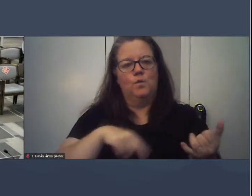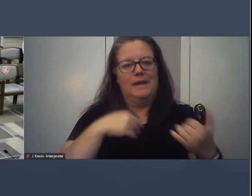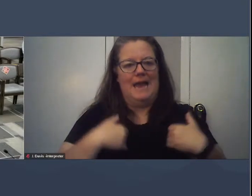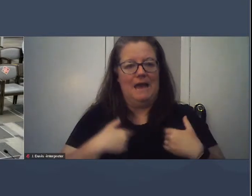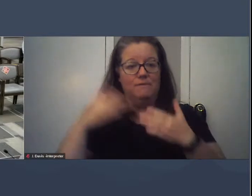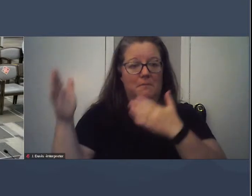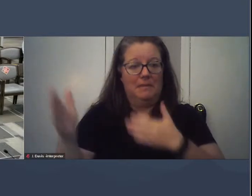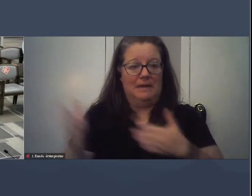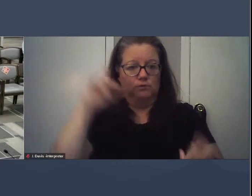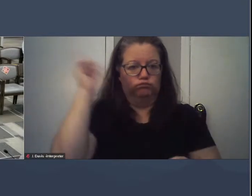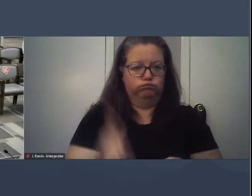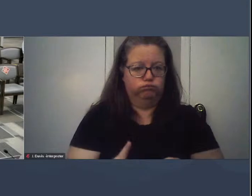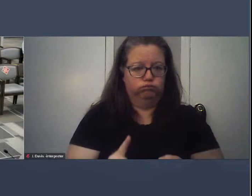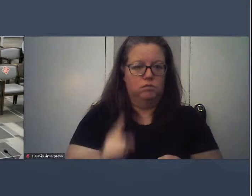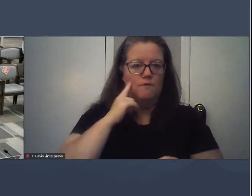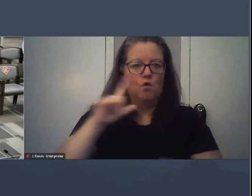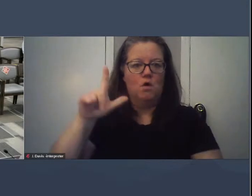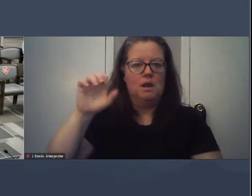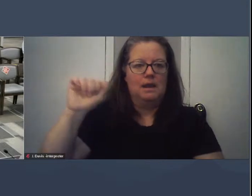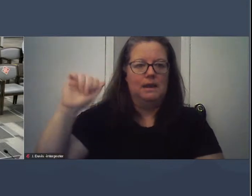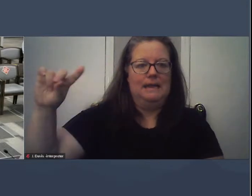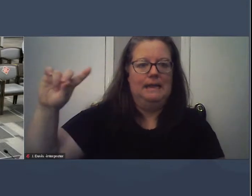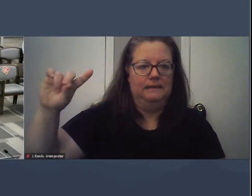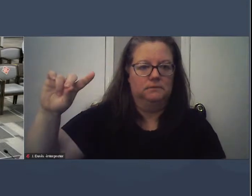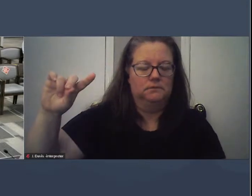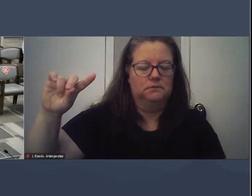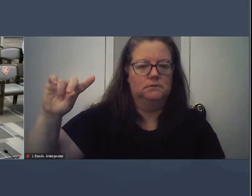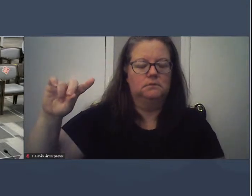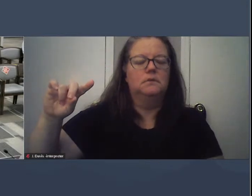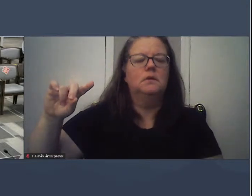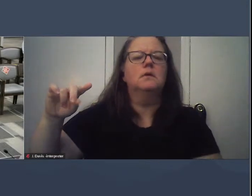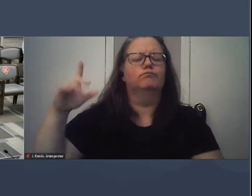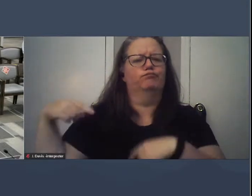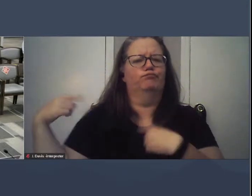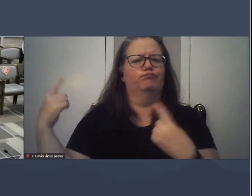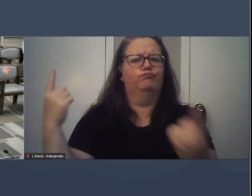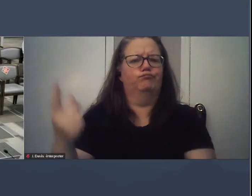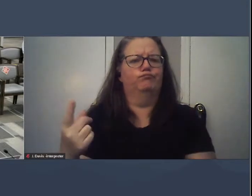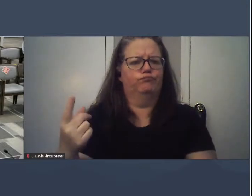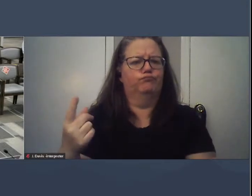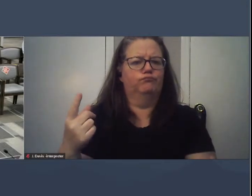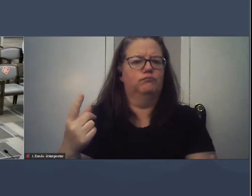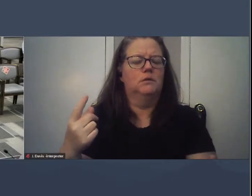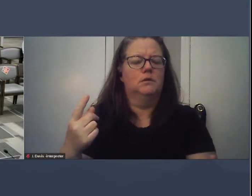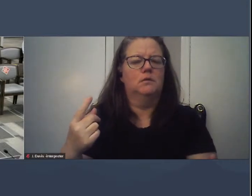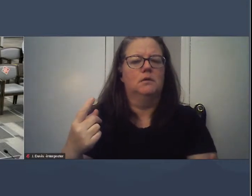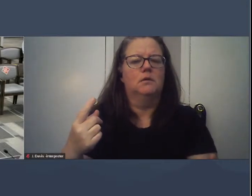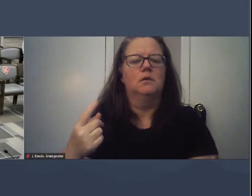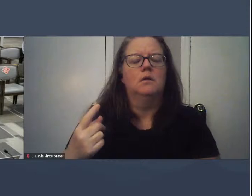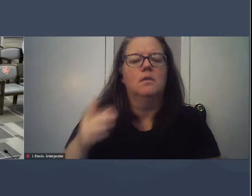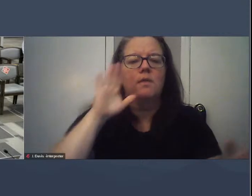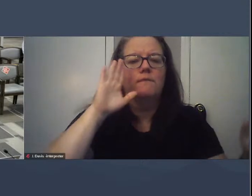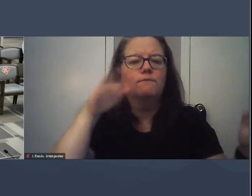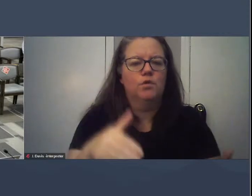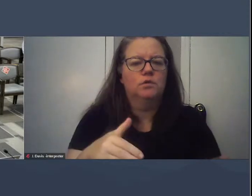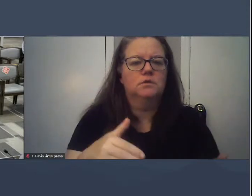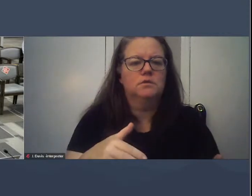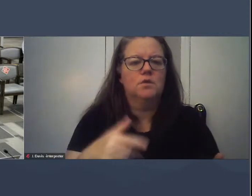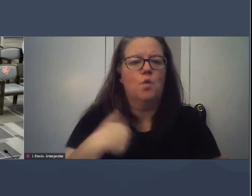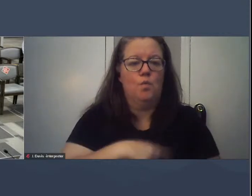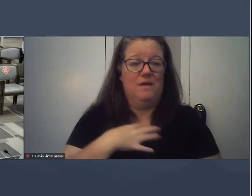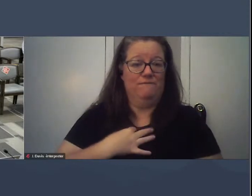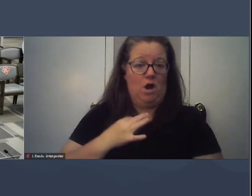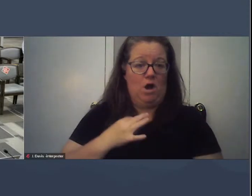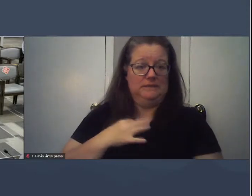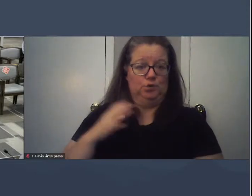plan specific to lead piping, right? Like that's been ongoing as part of as a consent decree, basically, or federal consent. No, we're just doing it. We're just voluntarily doing it.